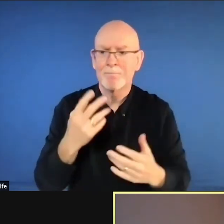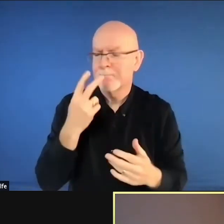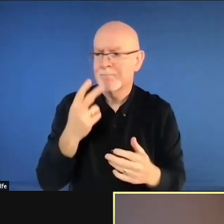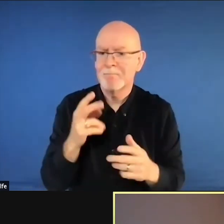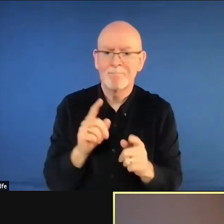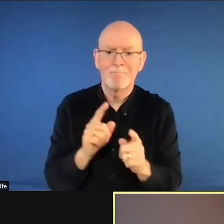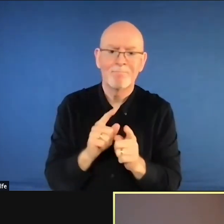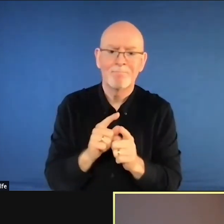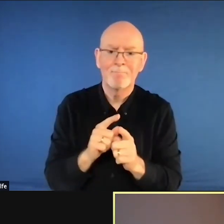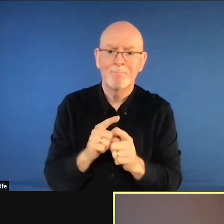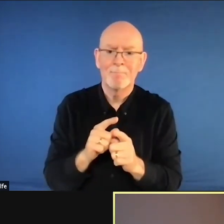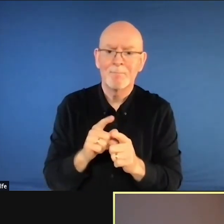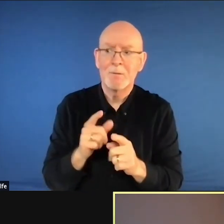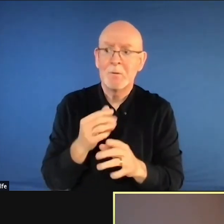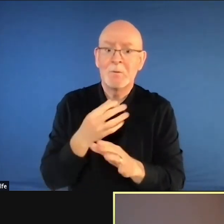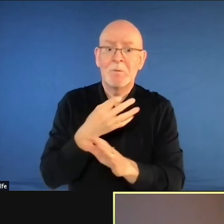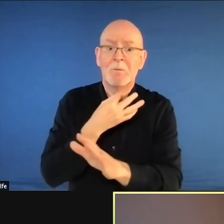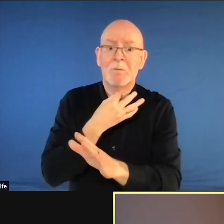to